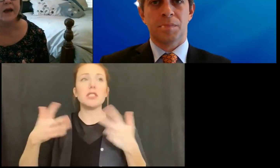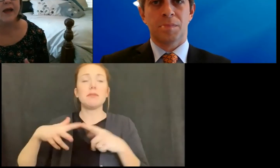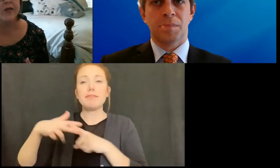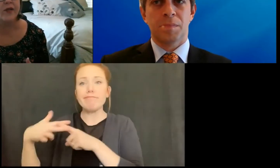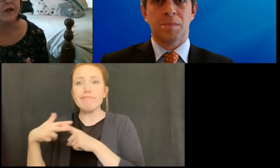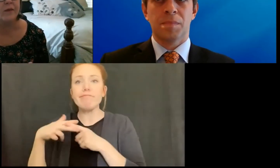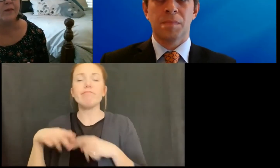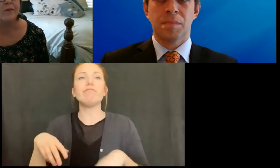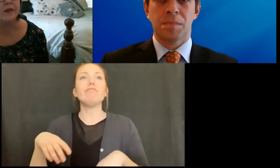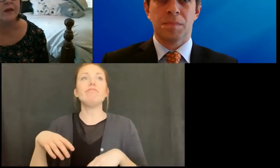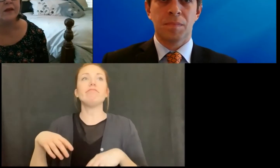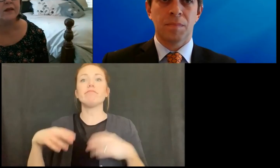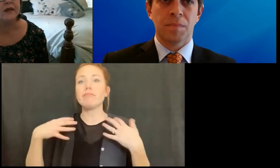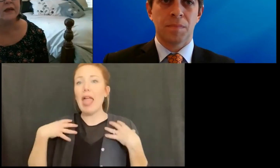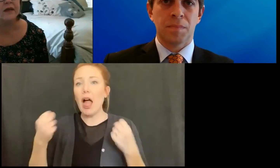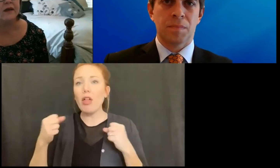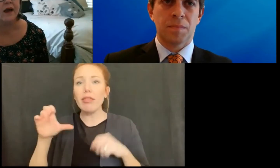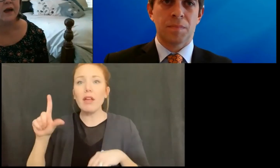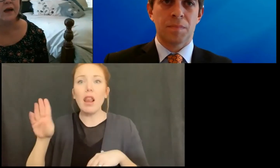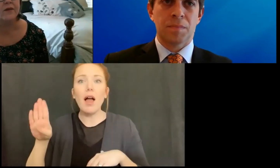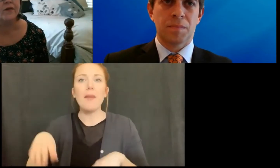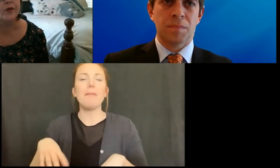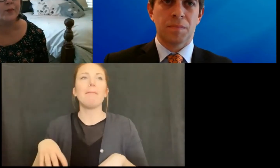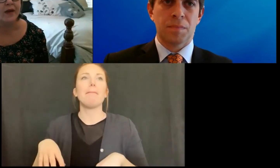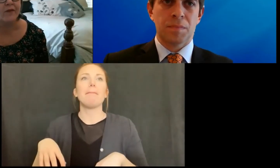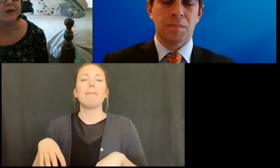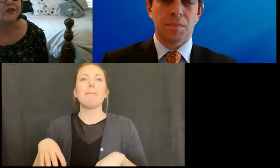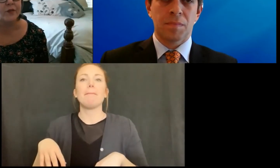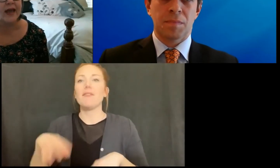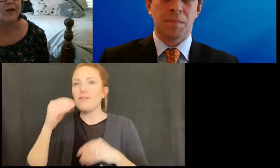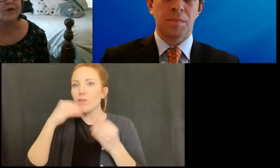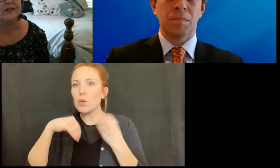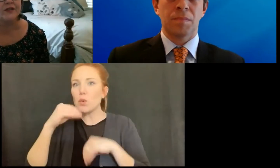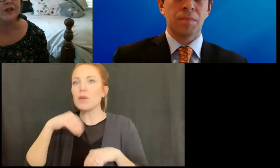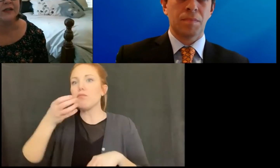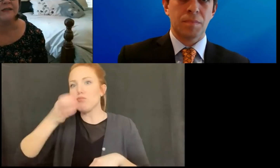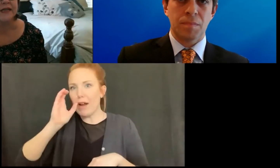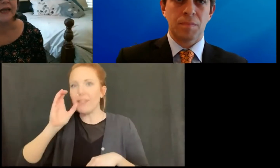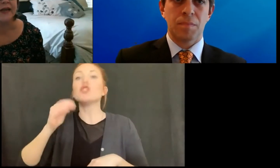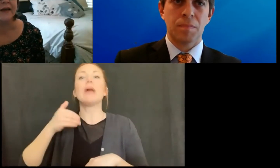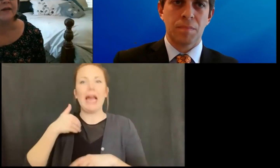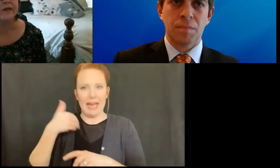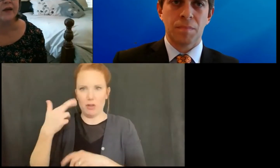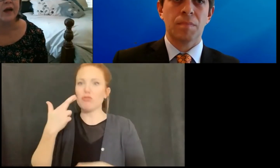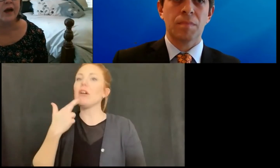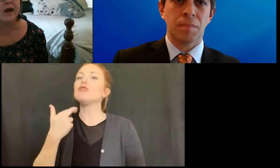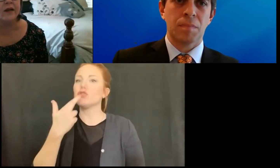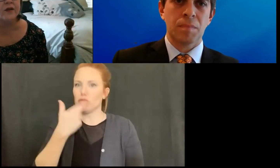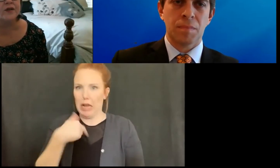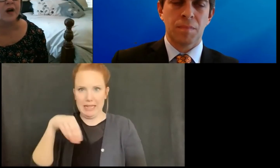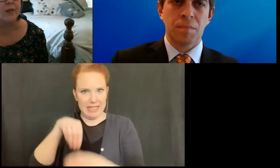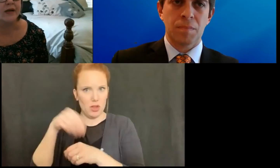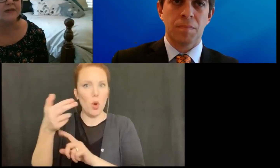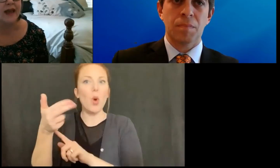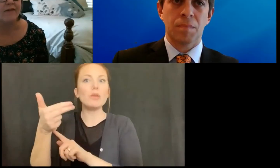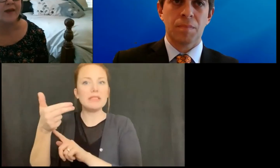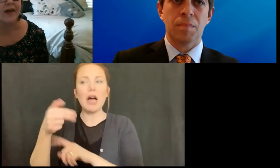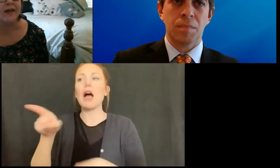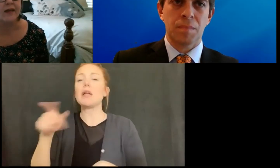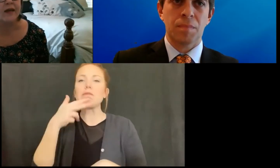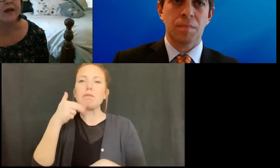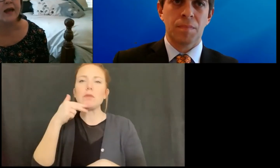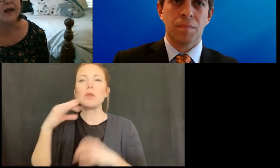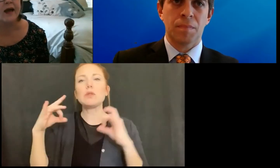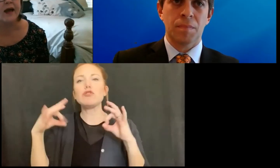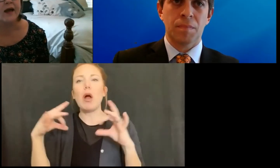the health club, the food and beverage, and we had a restaurant and a little Starbucks